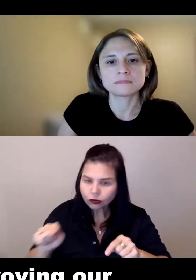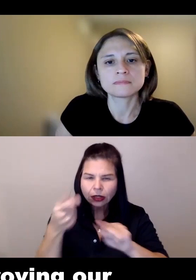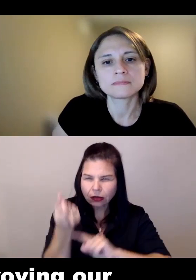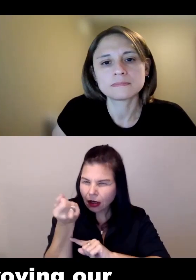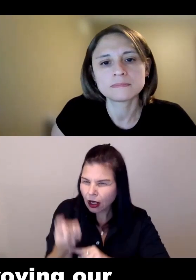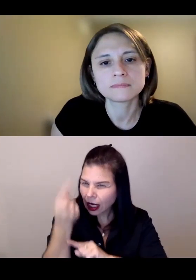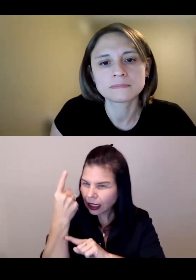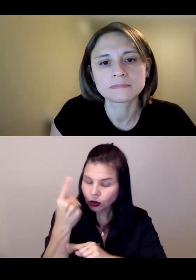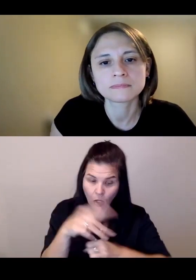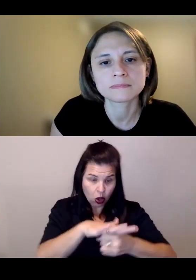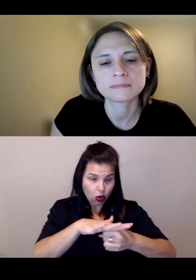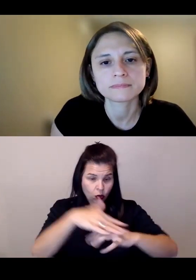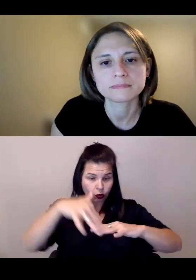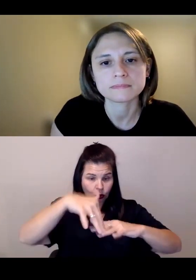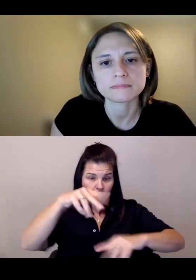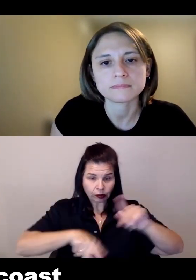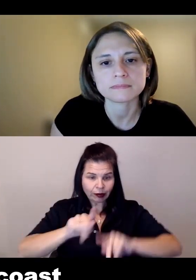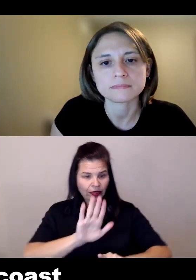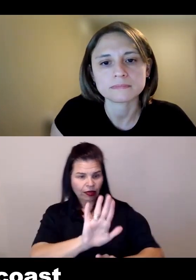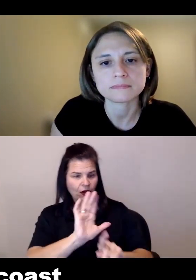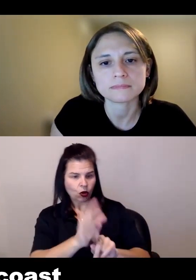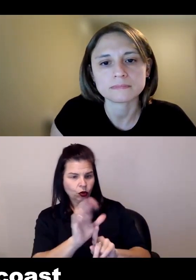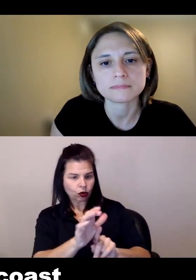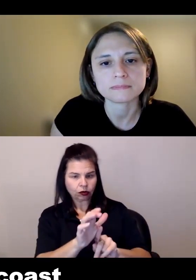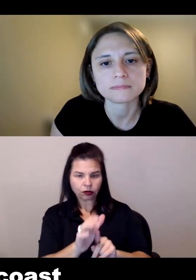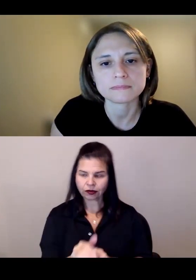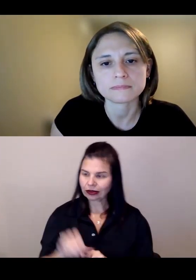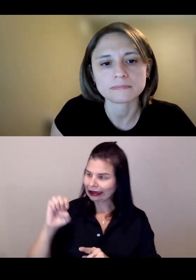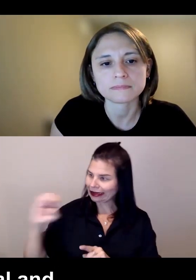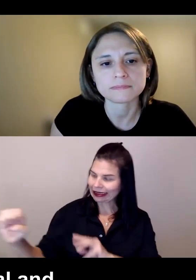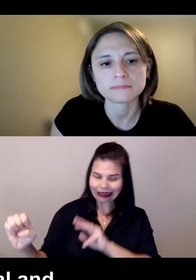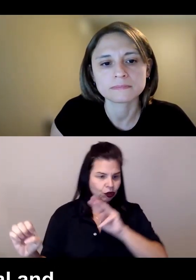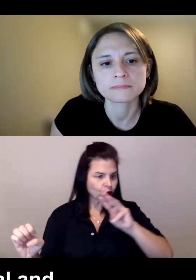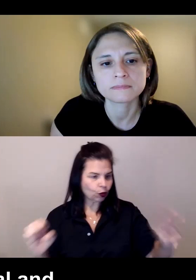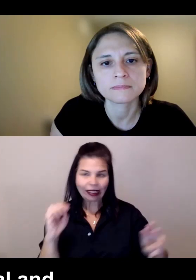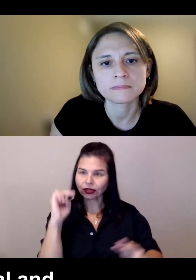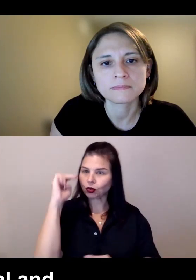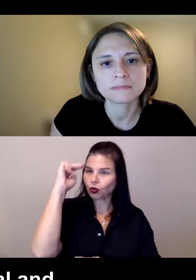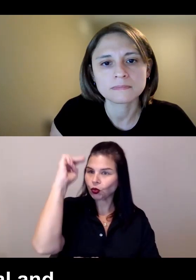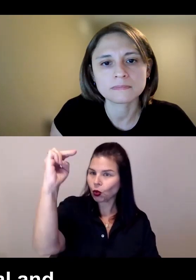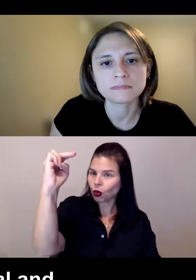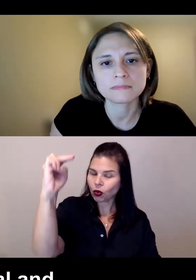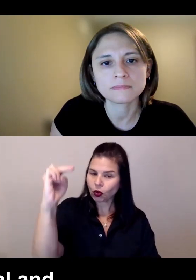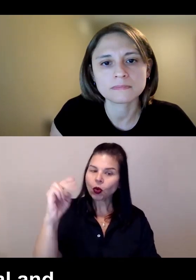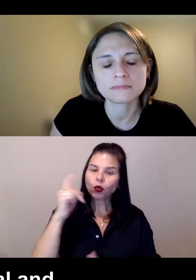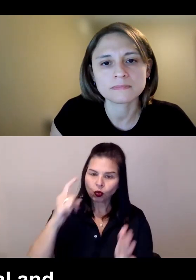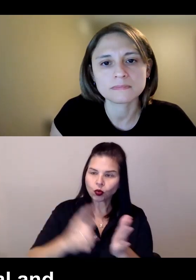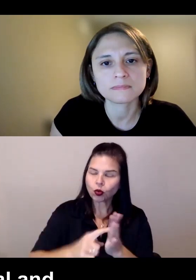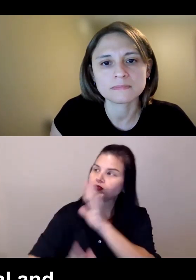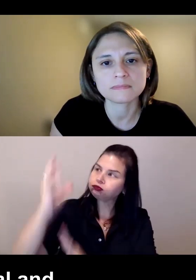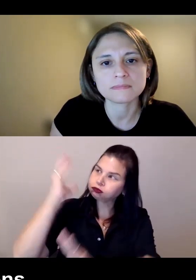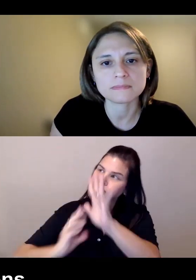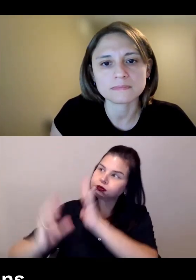local indigenous peoples and their cultures. From coast to coast to coast, we acknowledge the ancestral and unceded